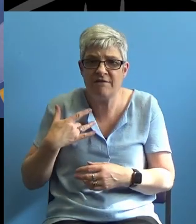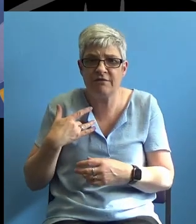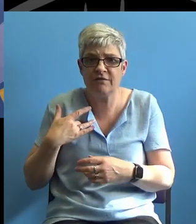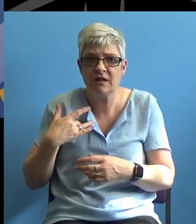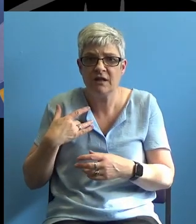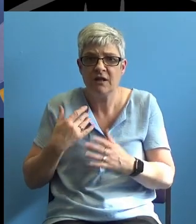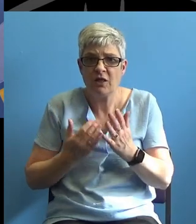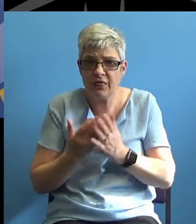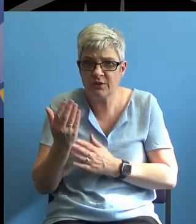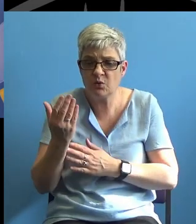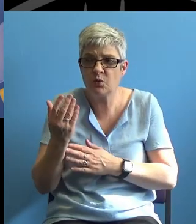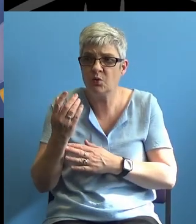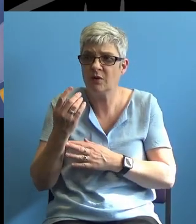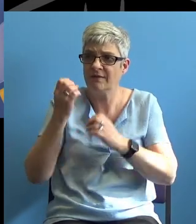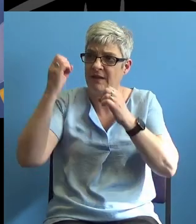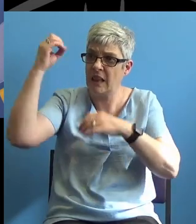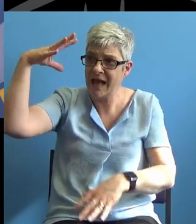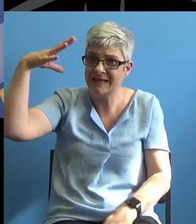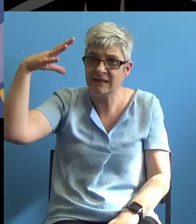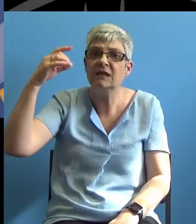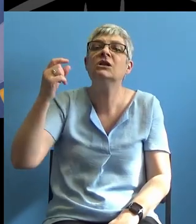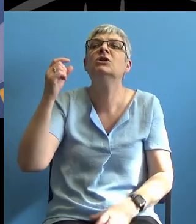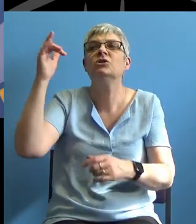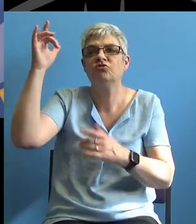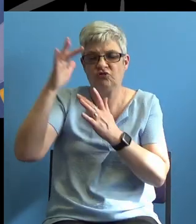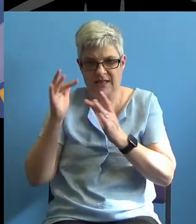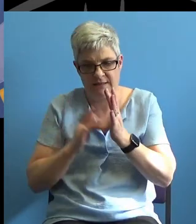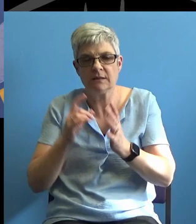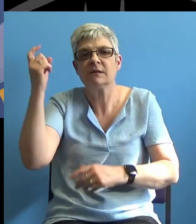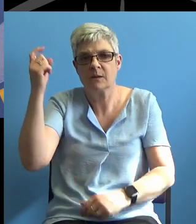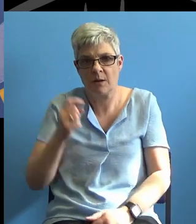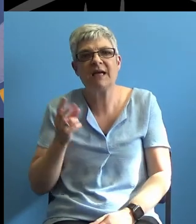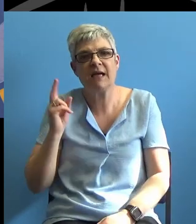fact that Jesus is coming again.